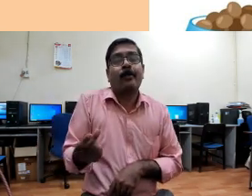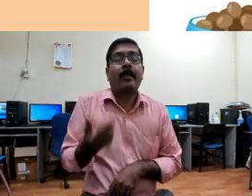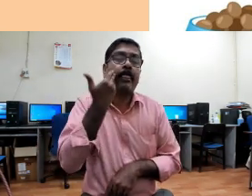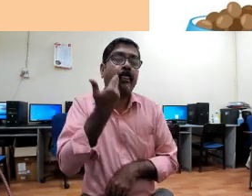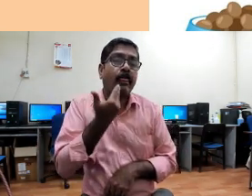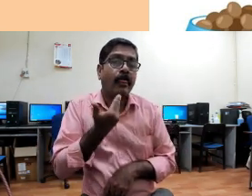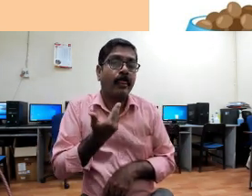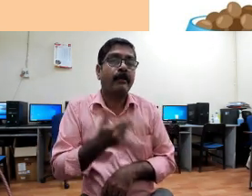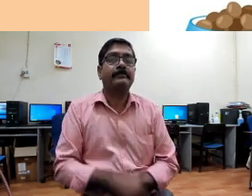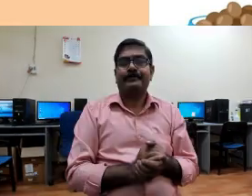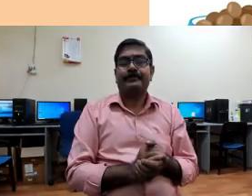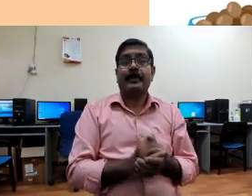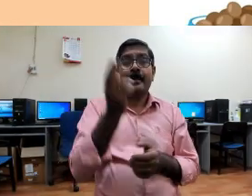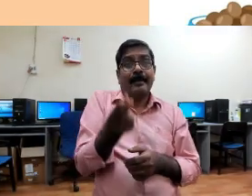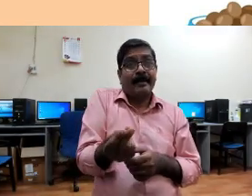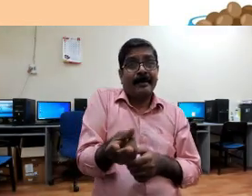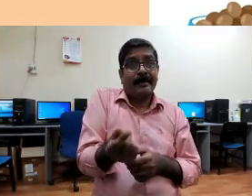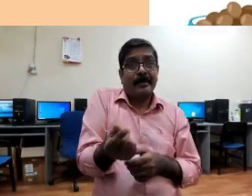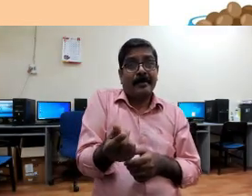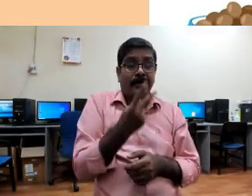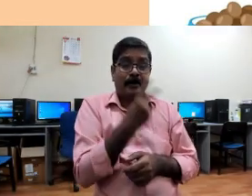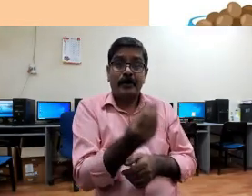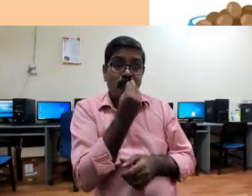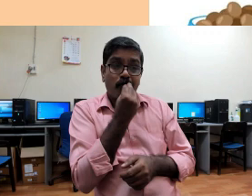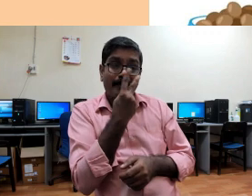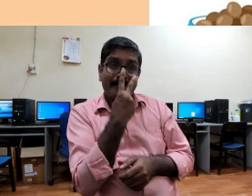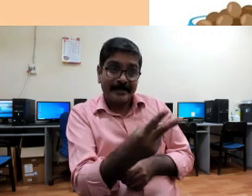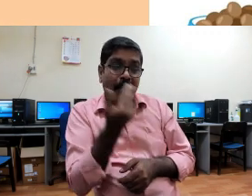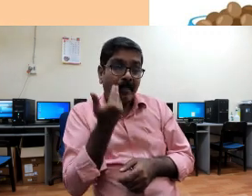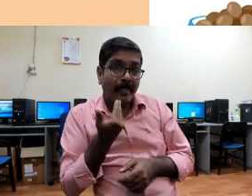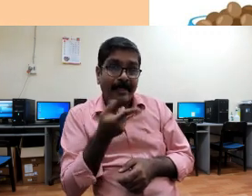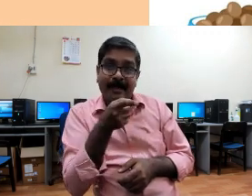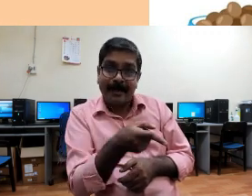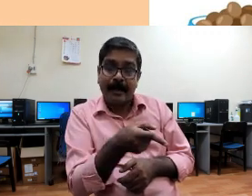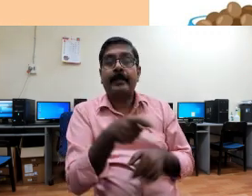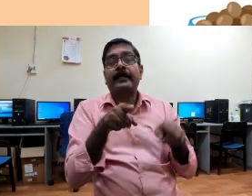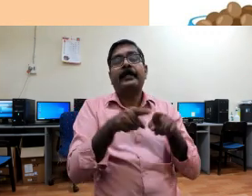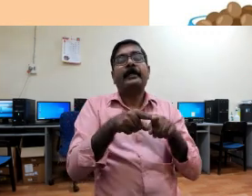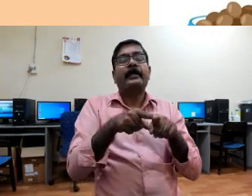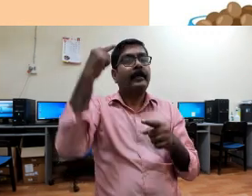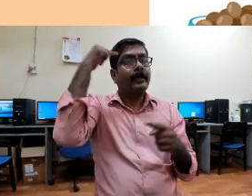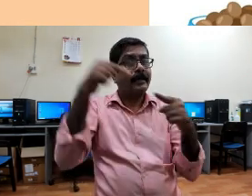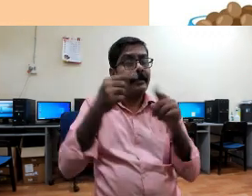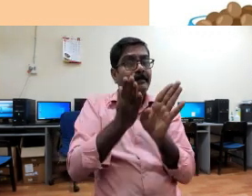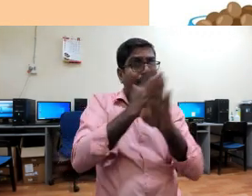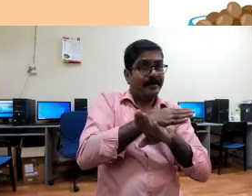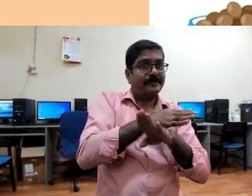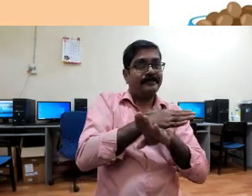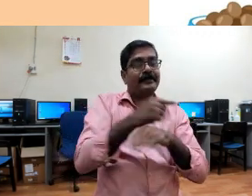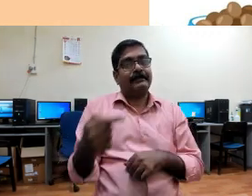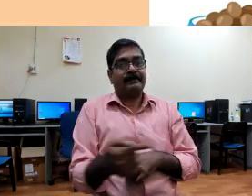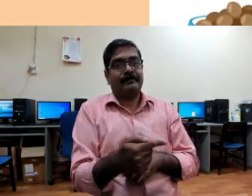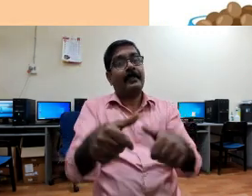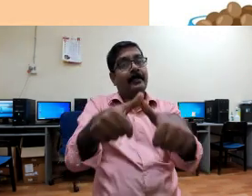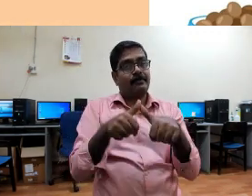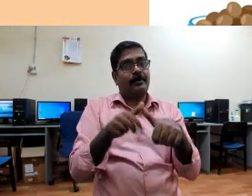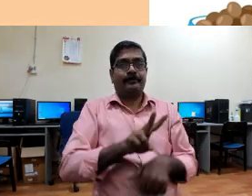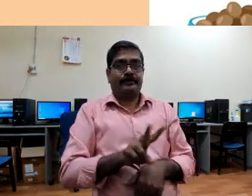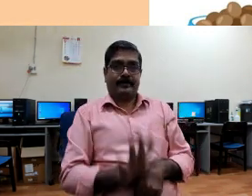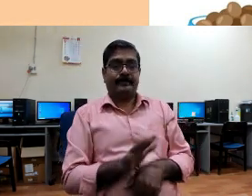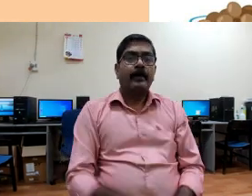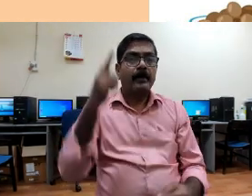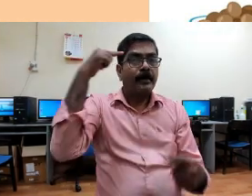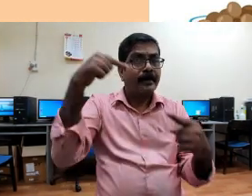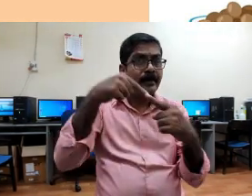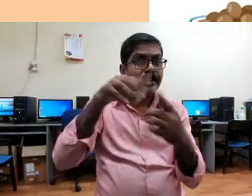the unconditional stimulus and the neutral stimulus are paired up together, that is when the dog has an